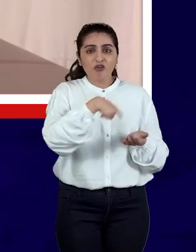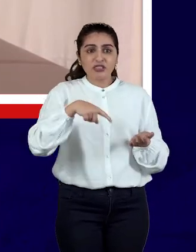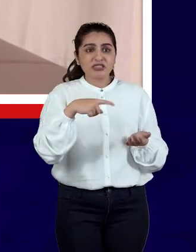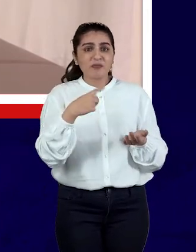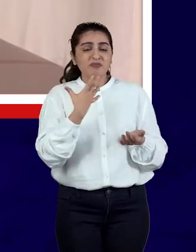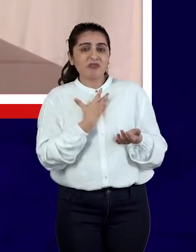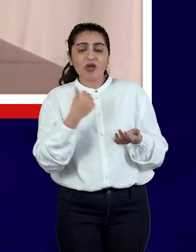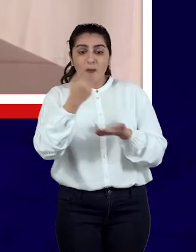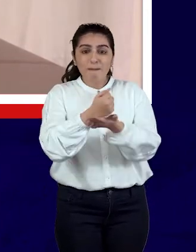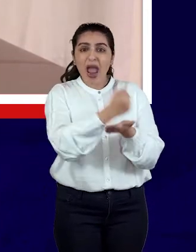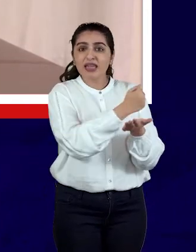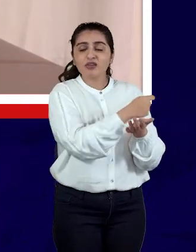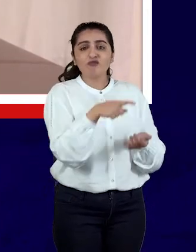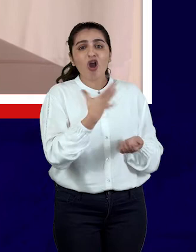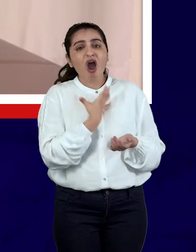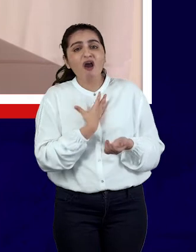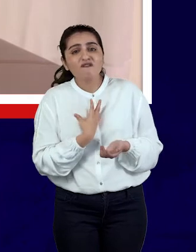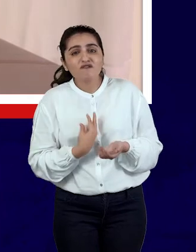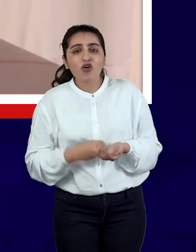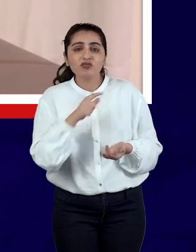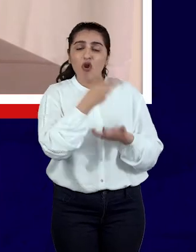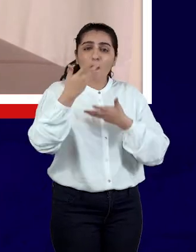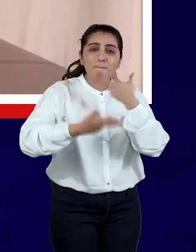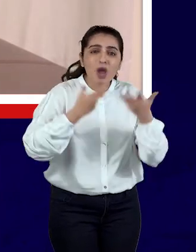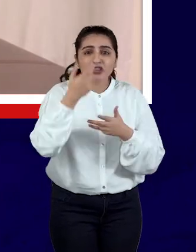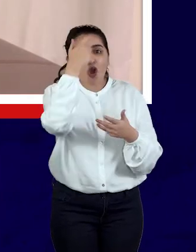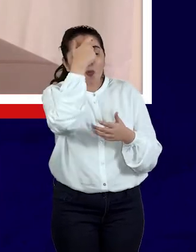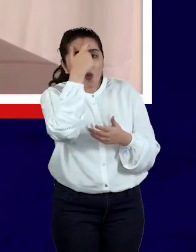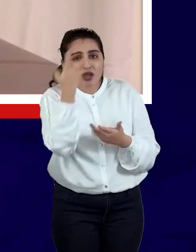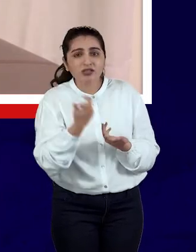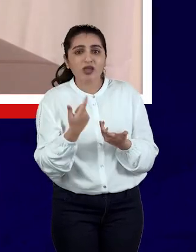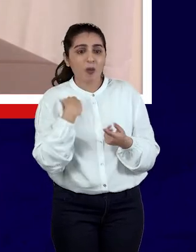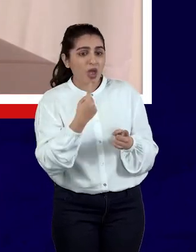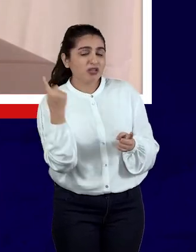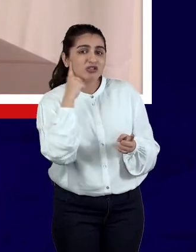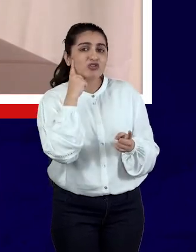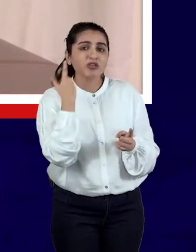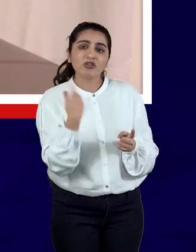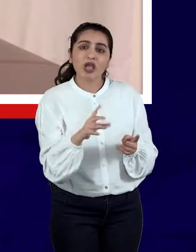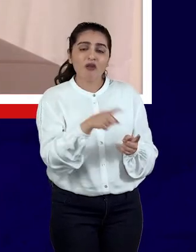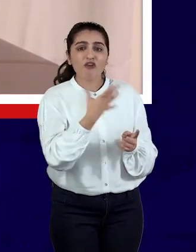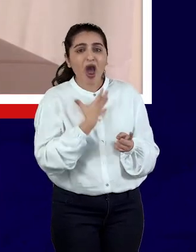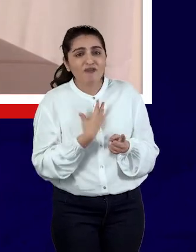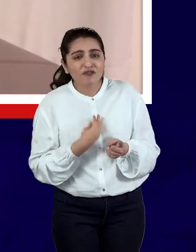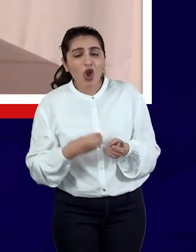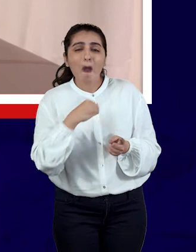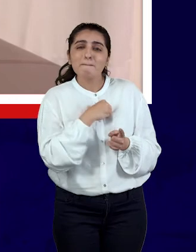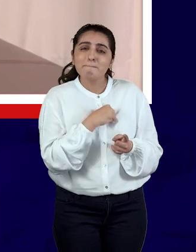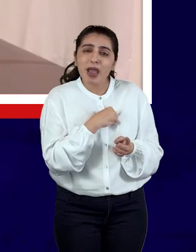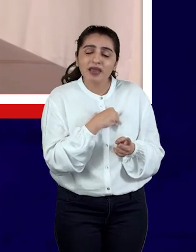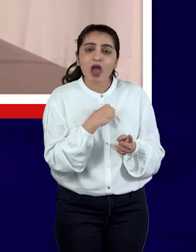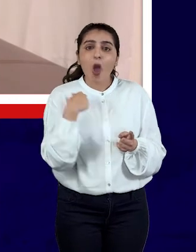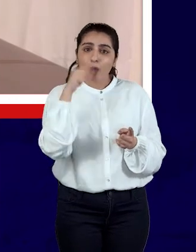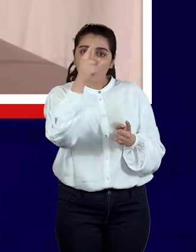were vulnerable. I heard them tell stories. I heard grief. I heard remorse. And I